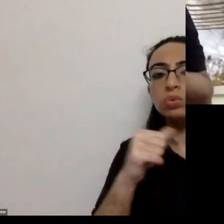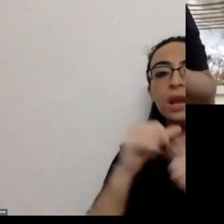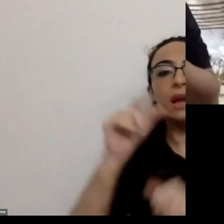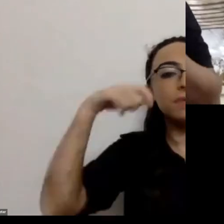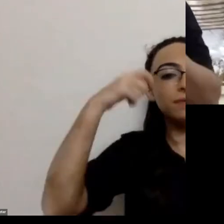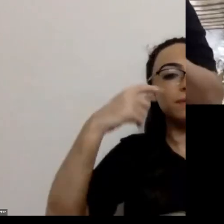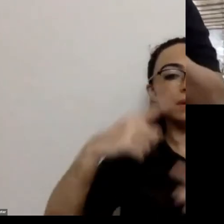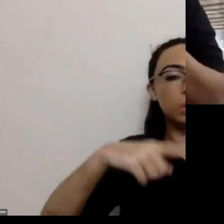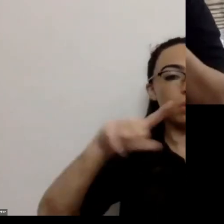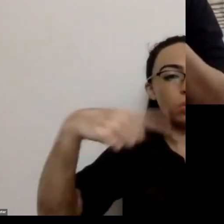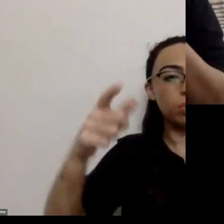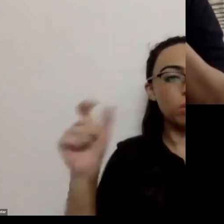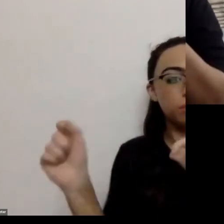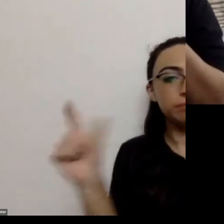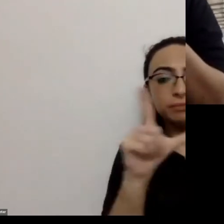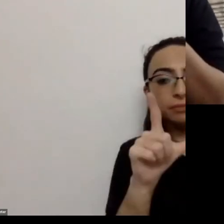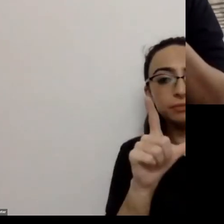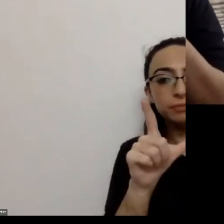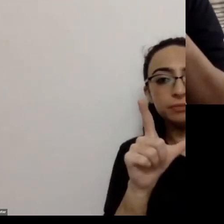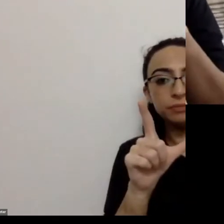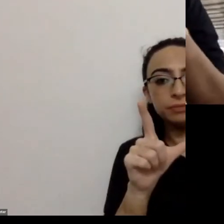please?